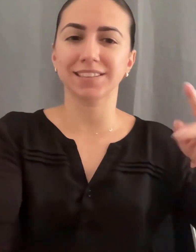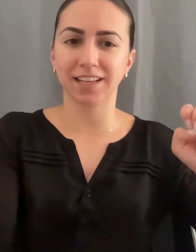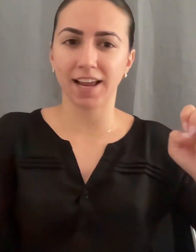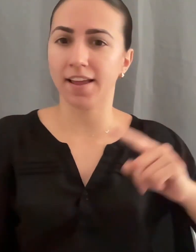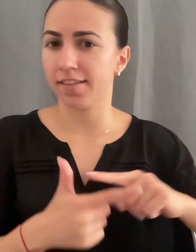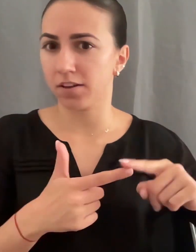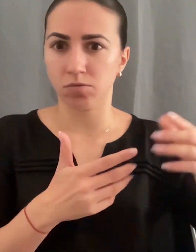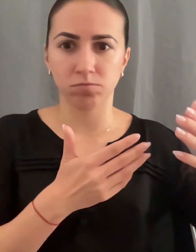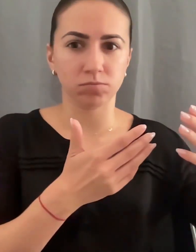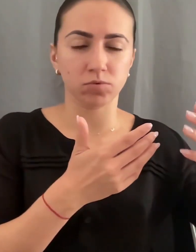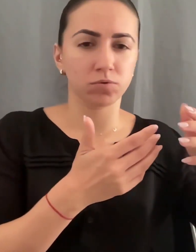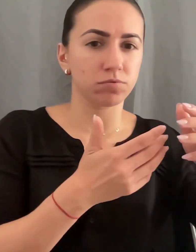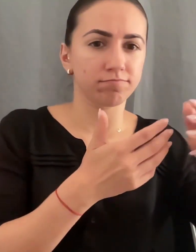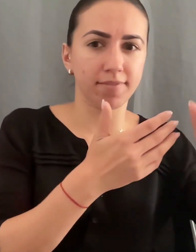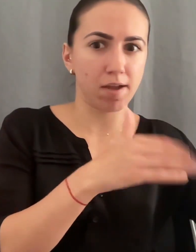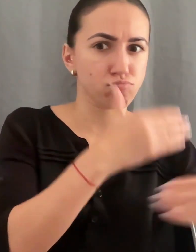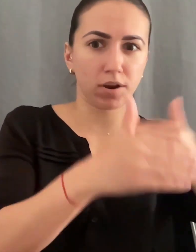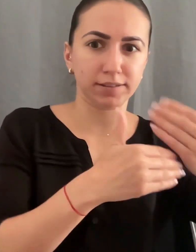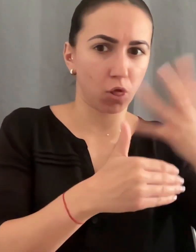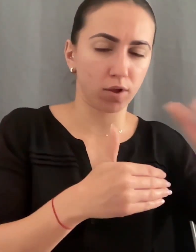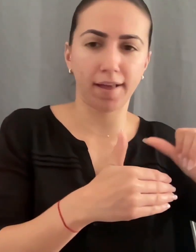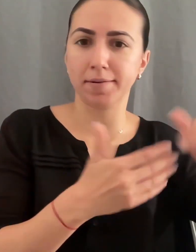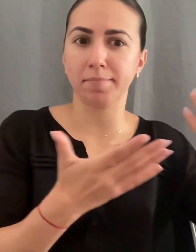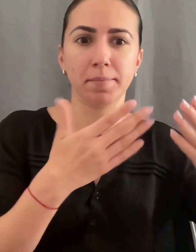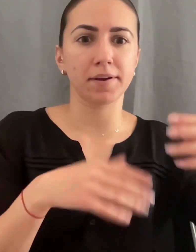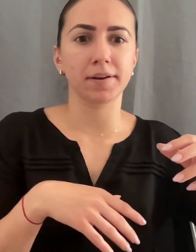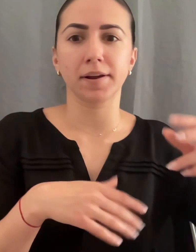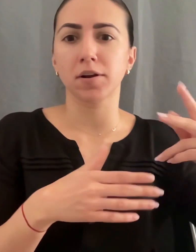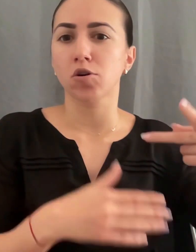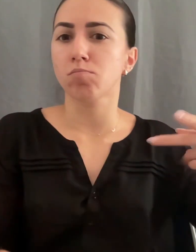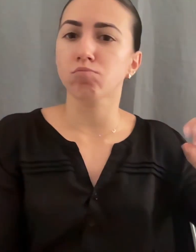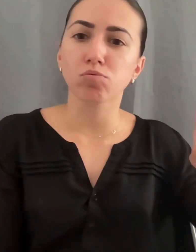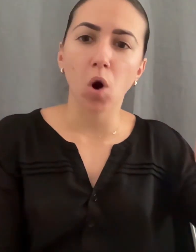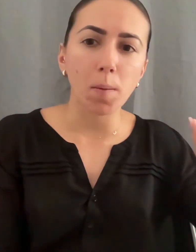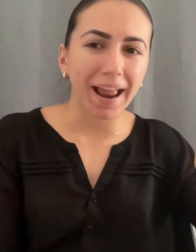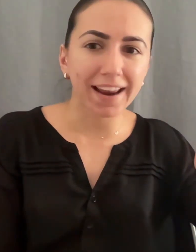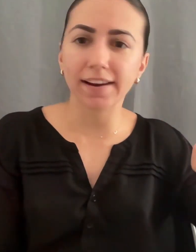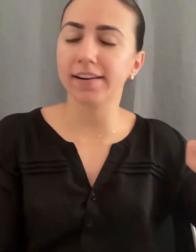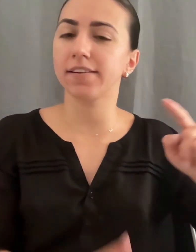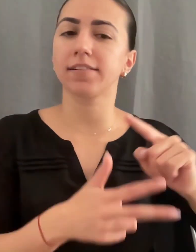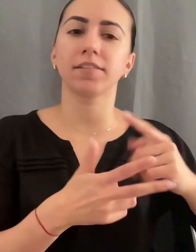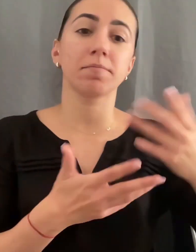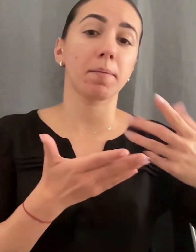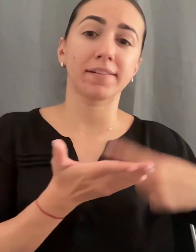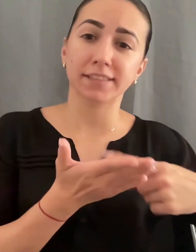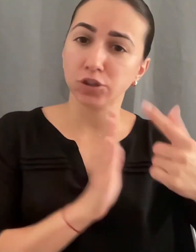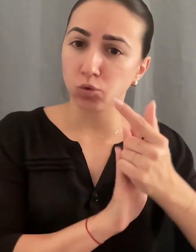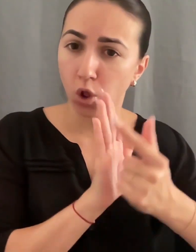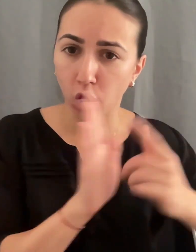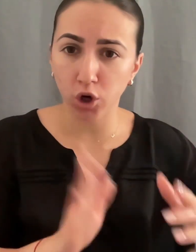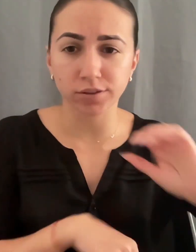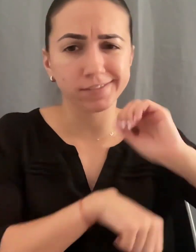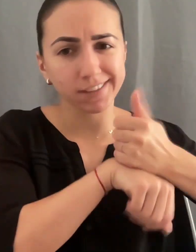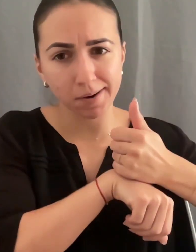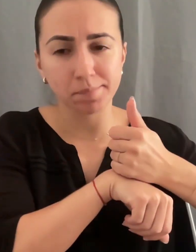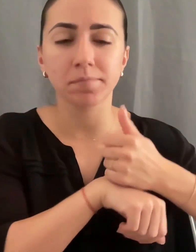whatever that estate closing process may be. It could be going through probate. You might have to talk to an attorney to set that up.